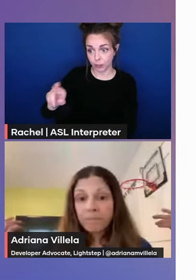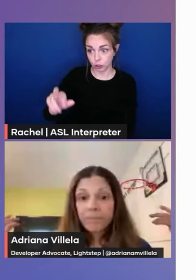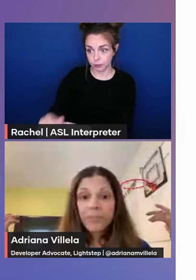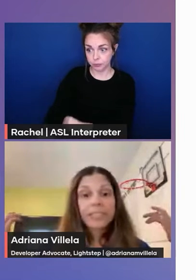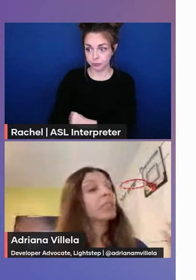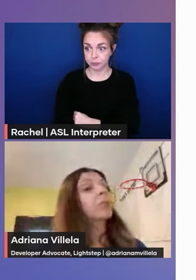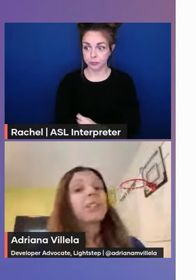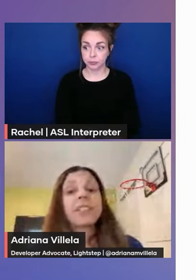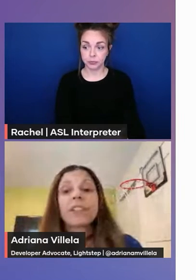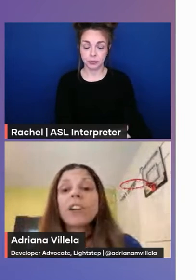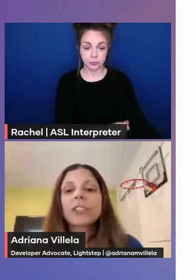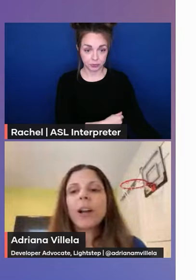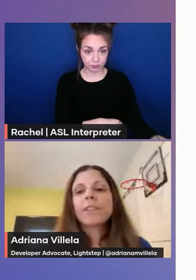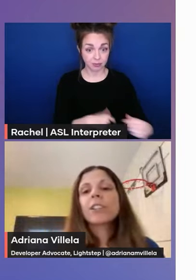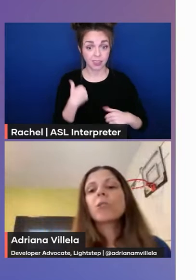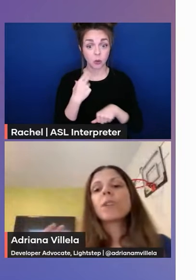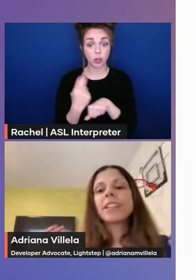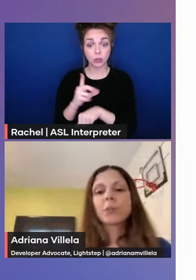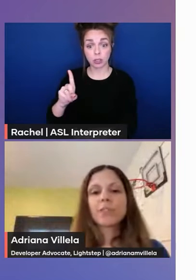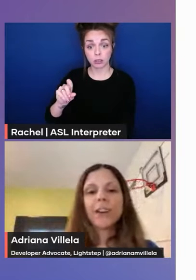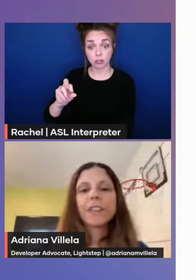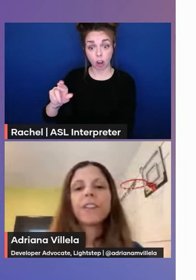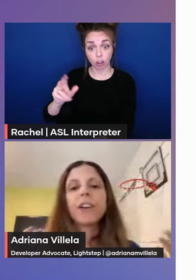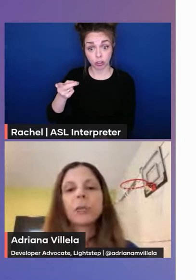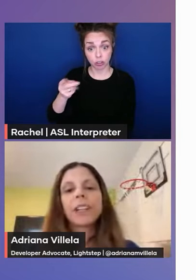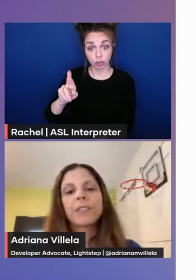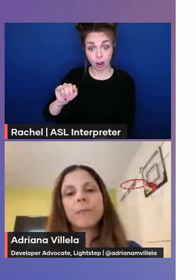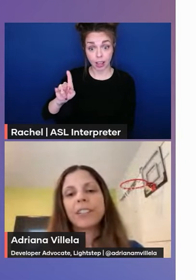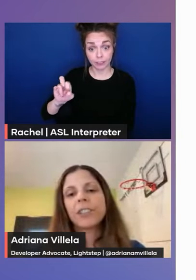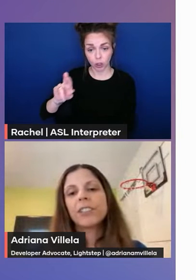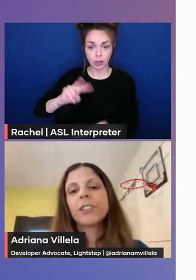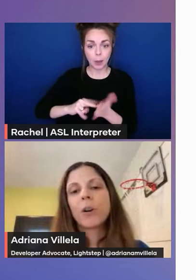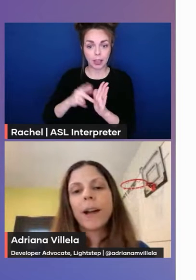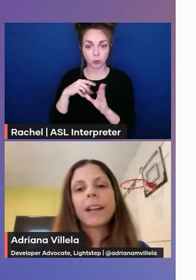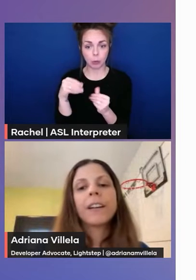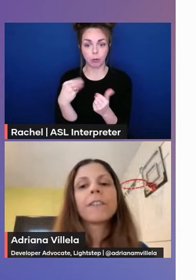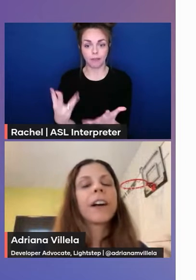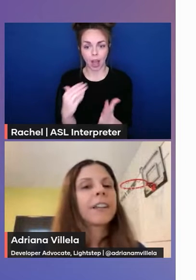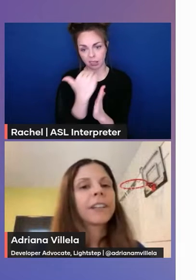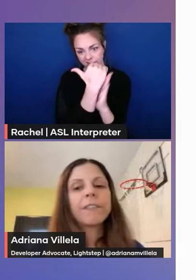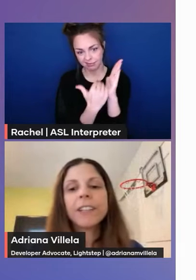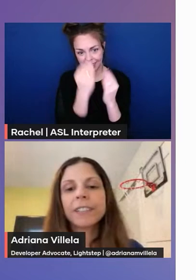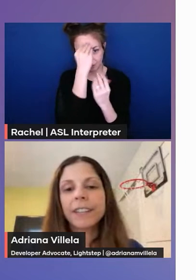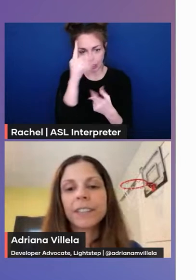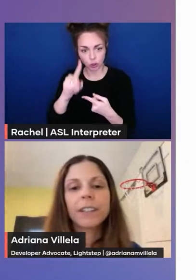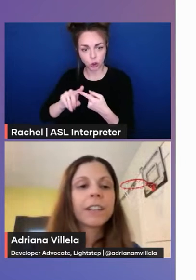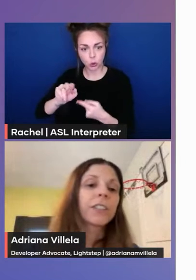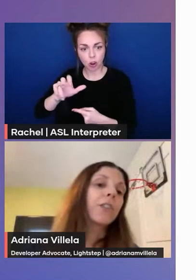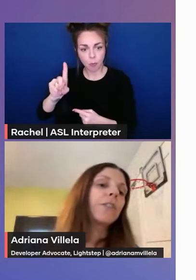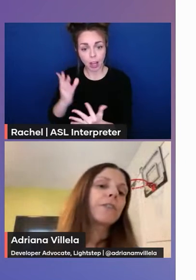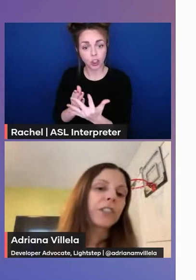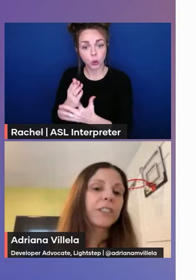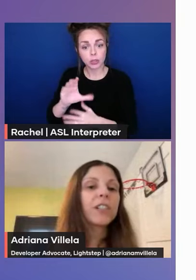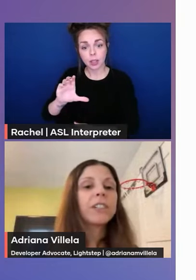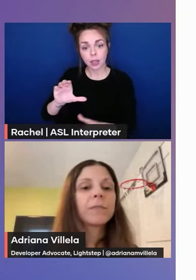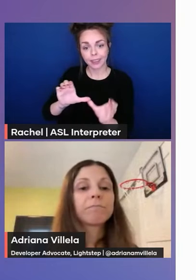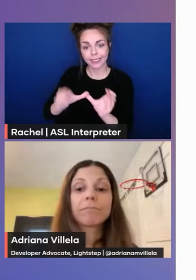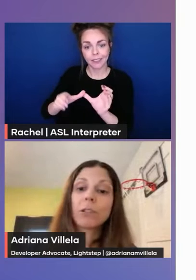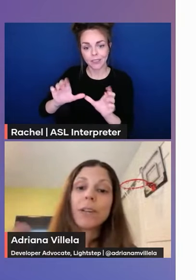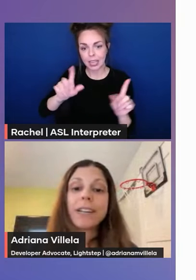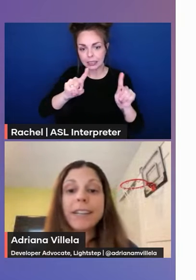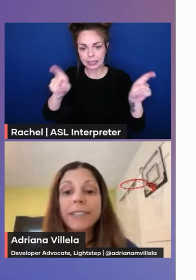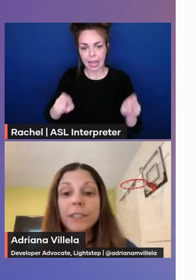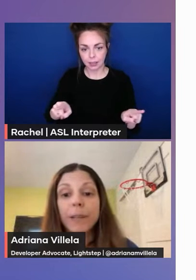And since we're using the Docker driver, we need to provide the following information to Nomad via the config stanza. So first of